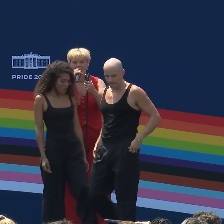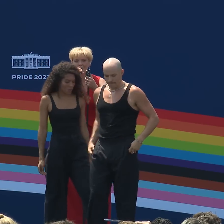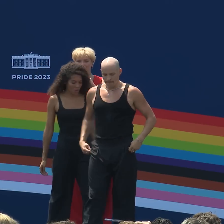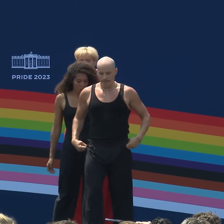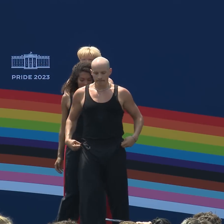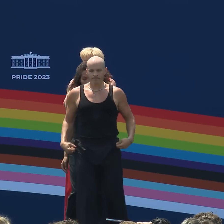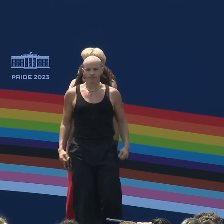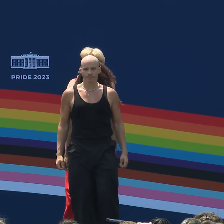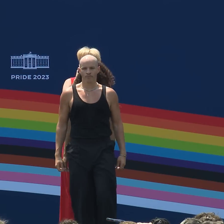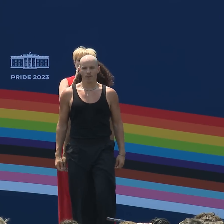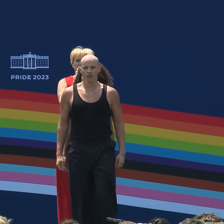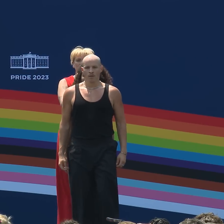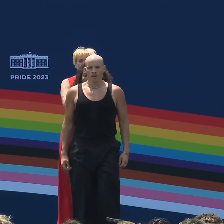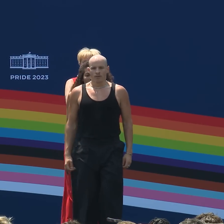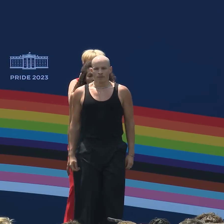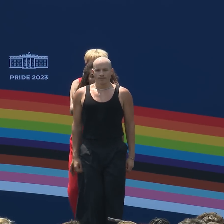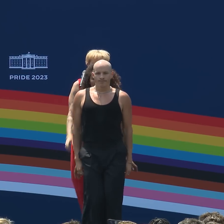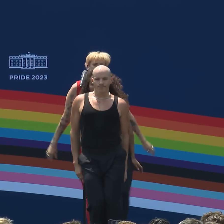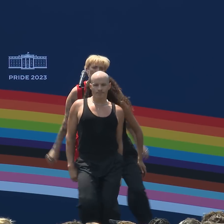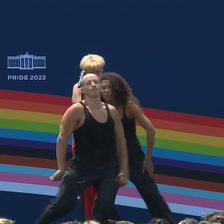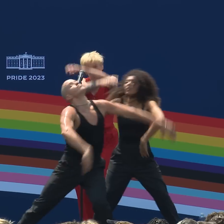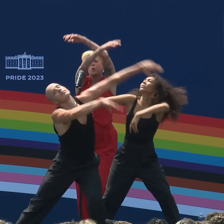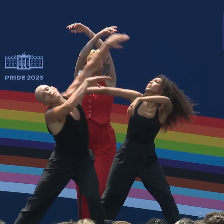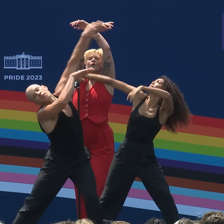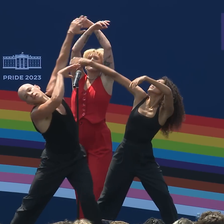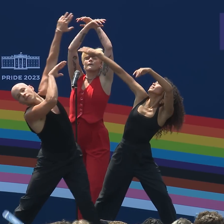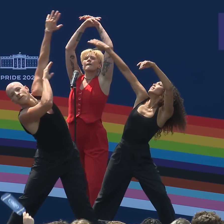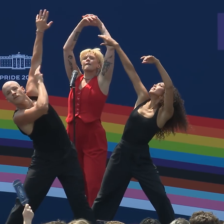so wonderful. Okay, let's do this.